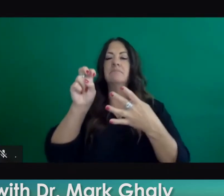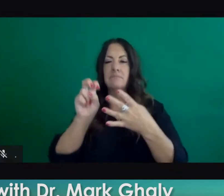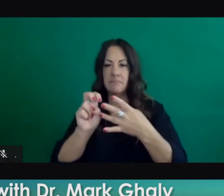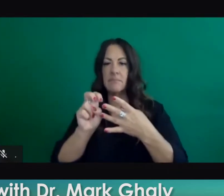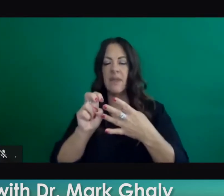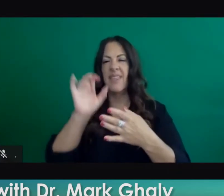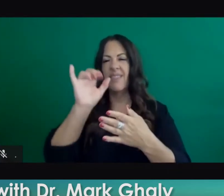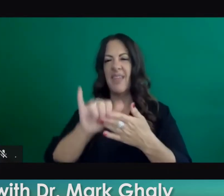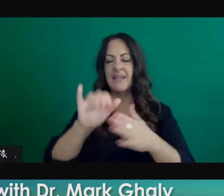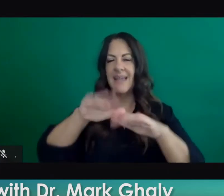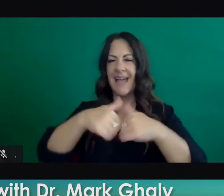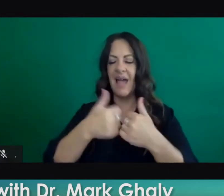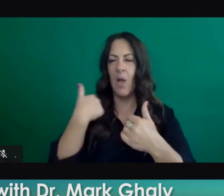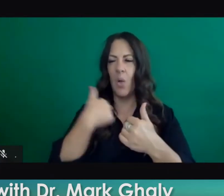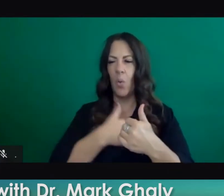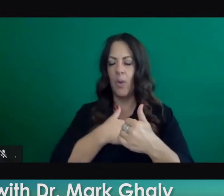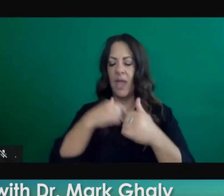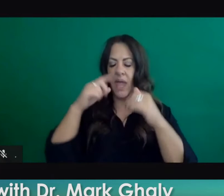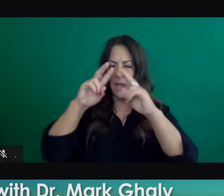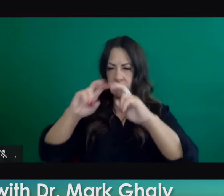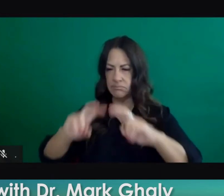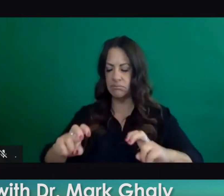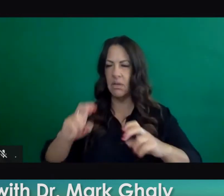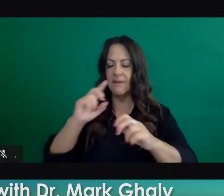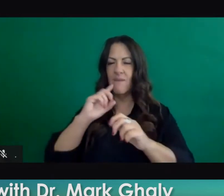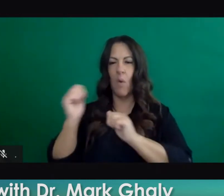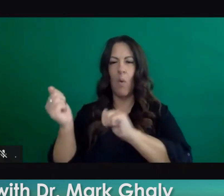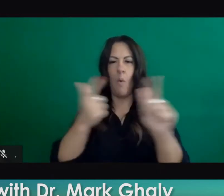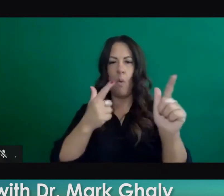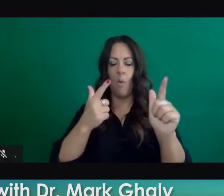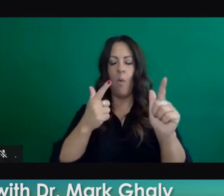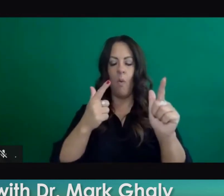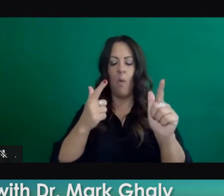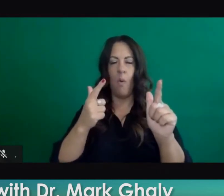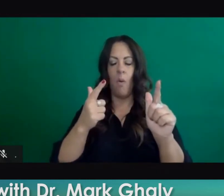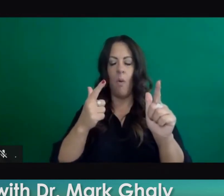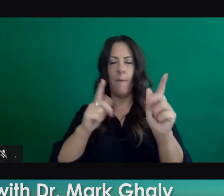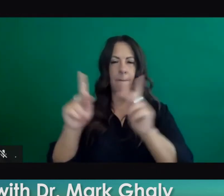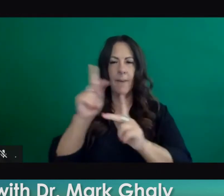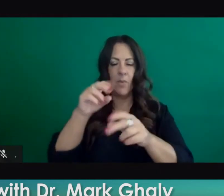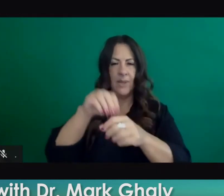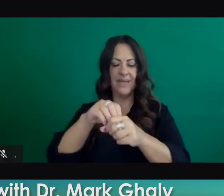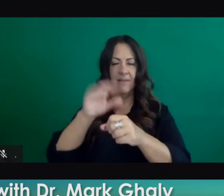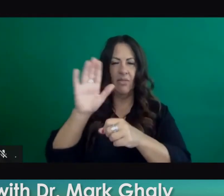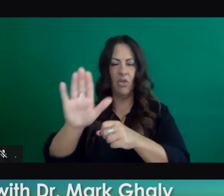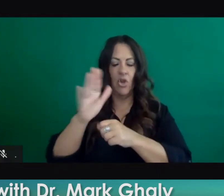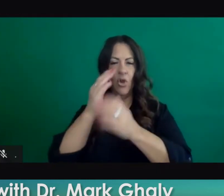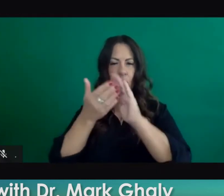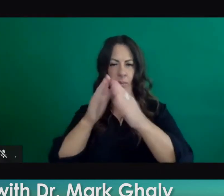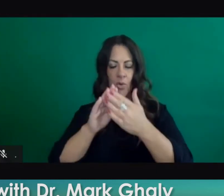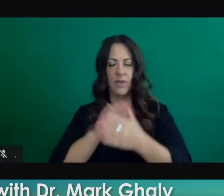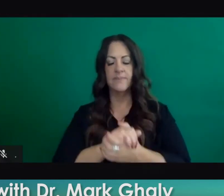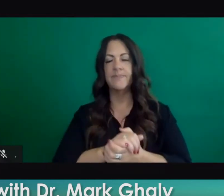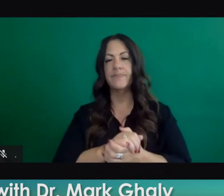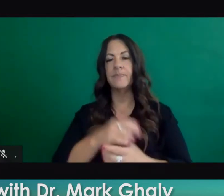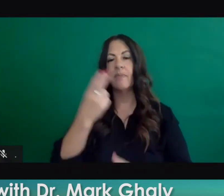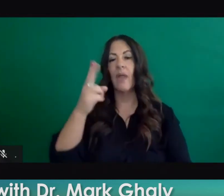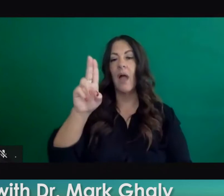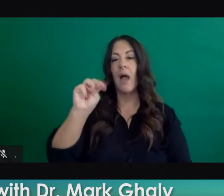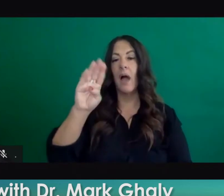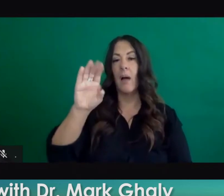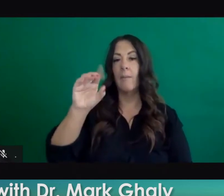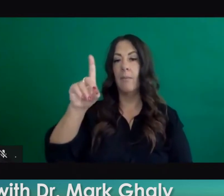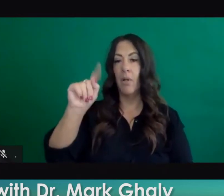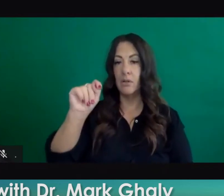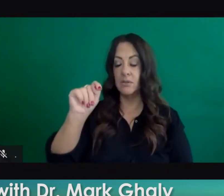sort of the base addition to the new metrics. And then there's also a way that Humboldt County actually was able to do this time, where